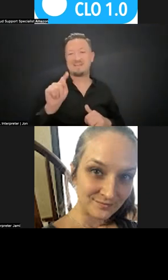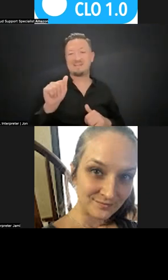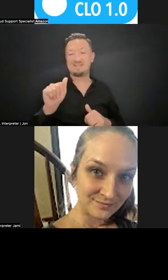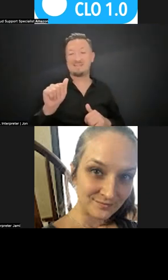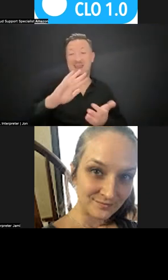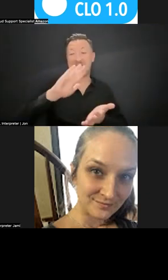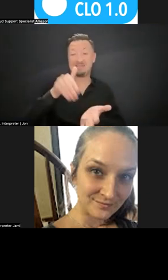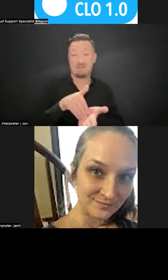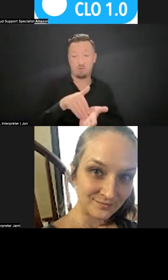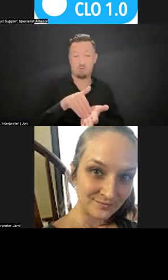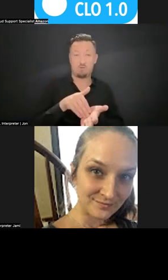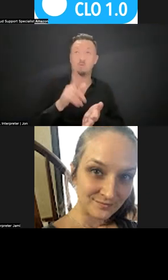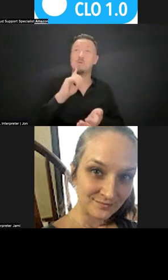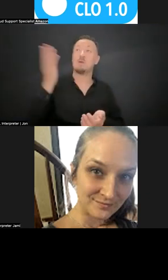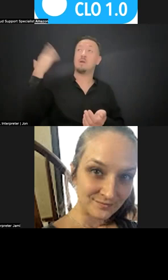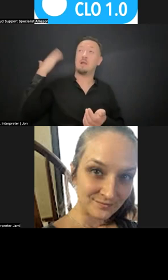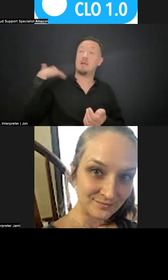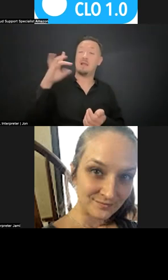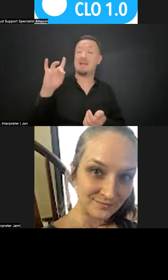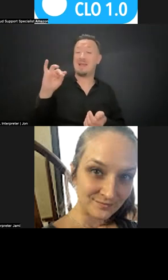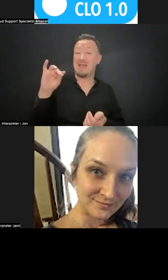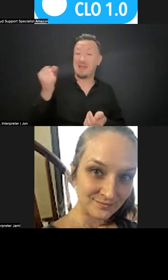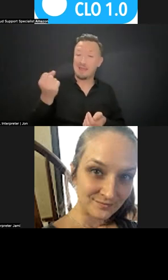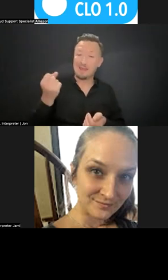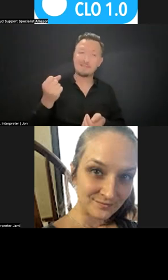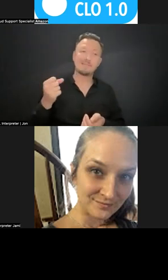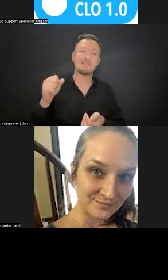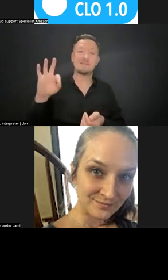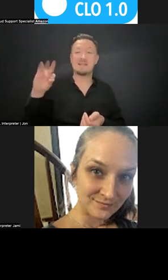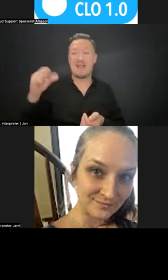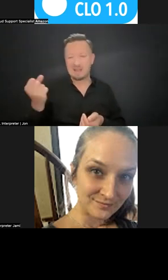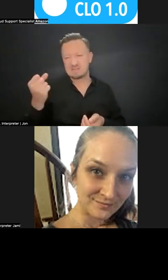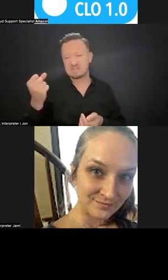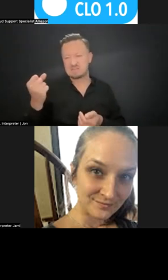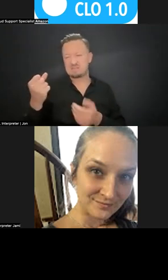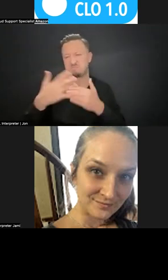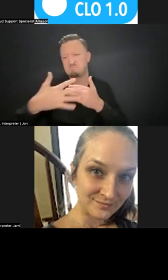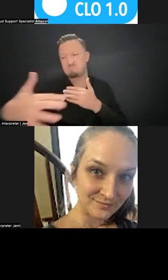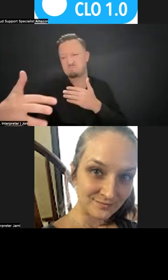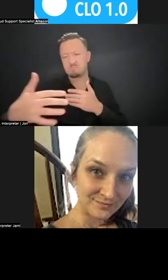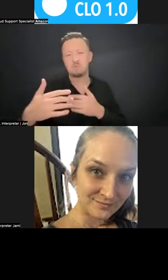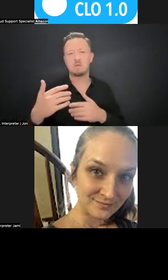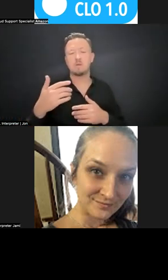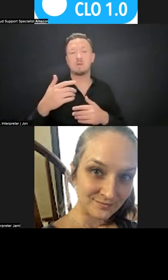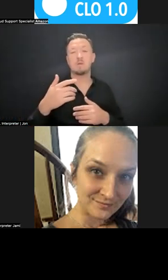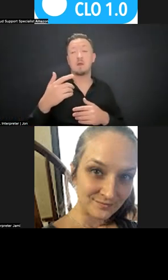trend in the 80s, 90s, and onward. Any company that